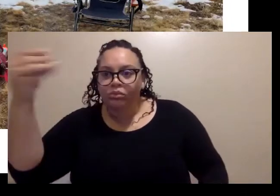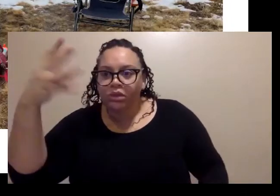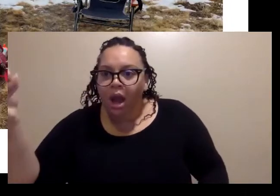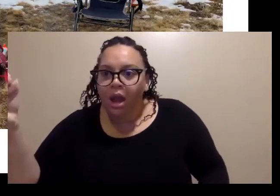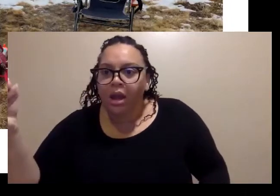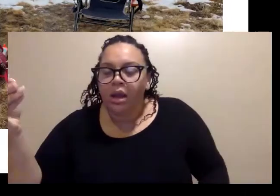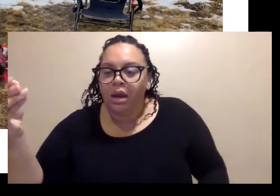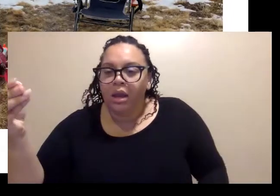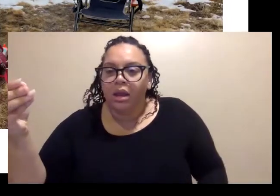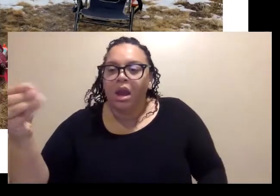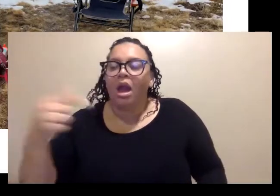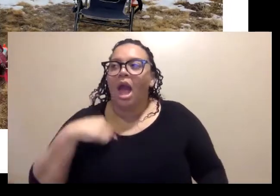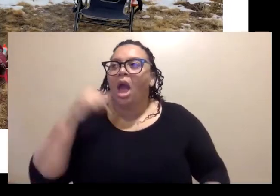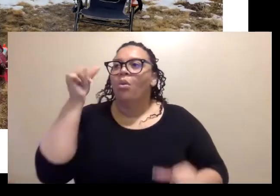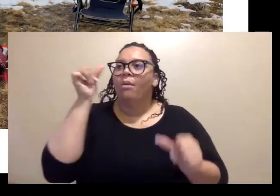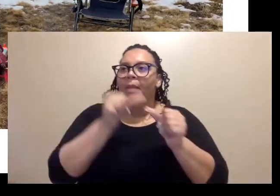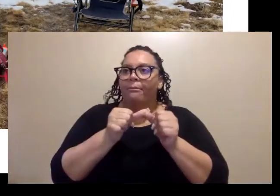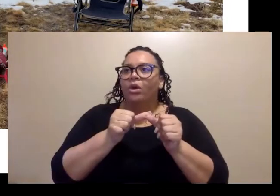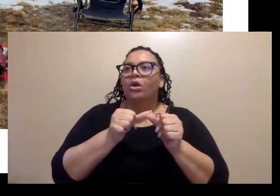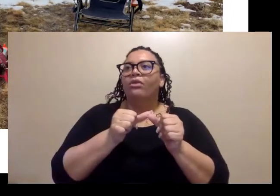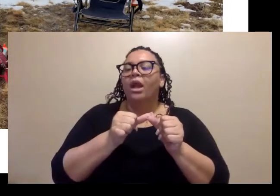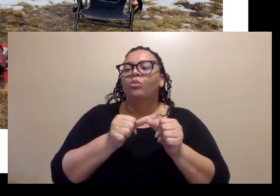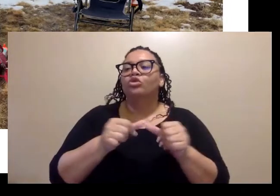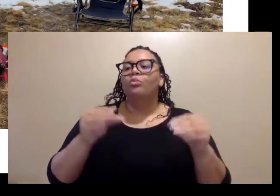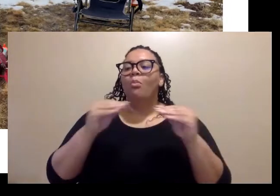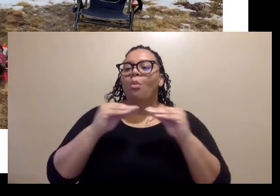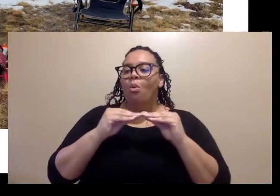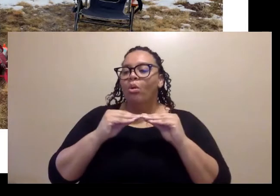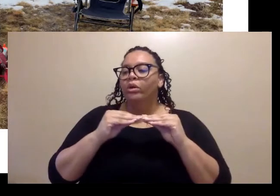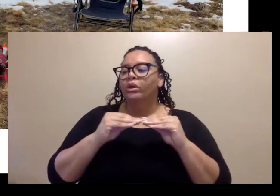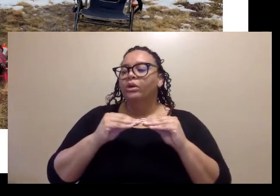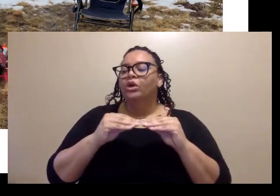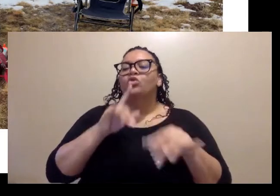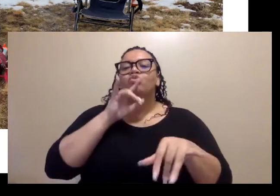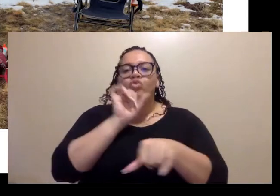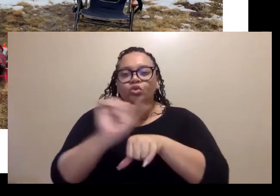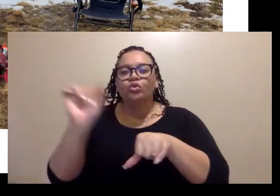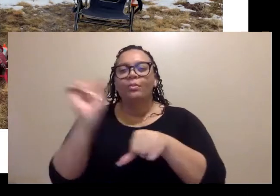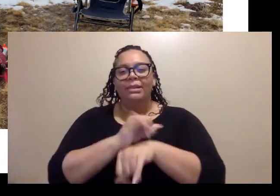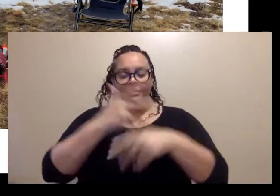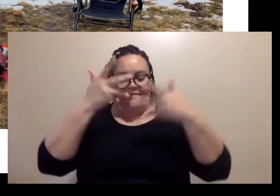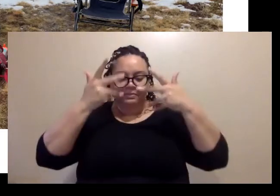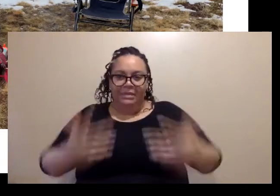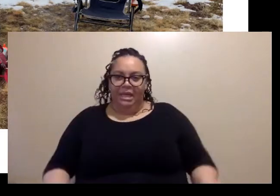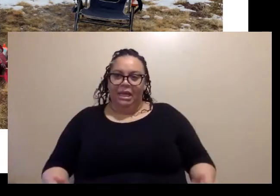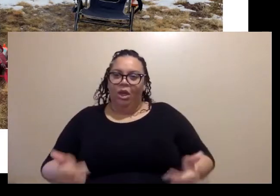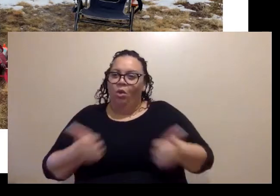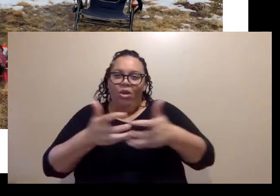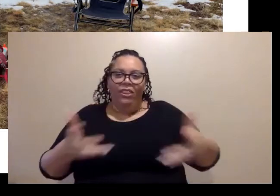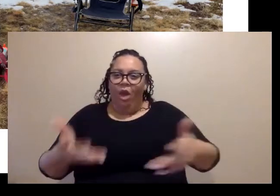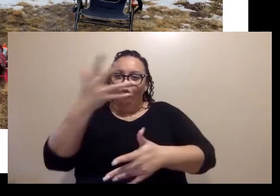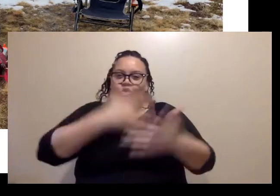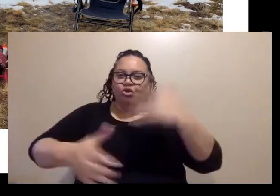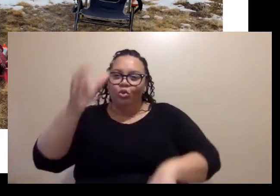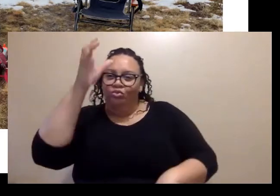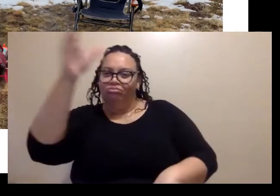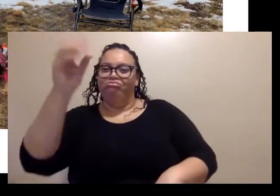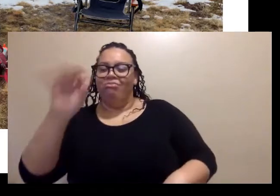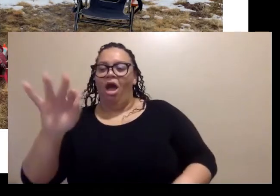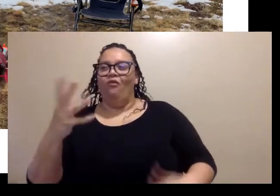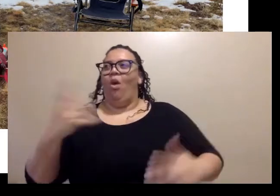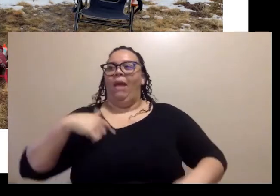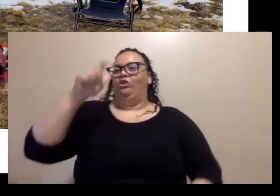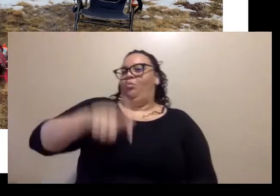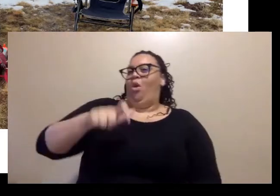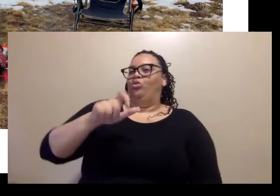I remember that I was more authentically myself in nature, right? Without any social constructs of what it's supposed to look like, until I started working